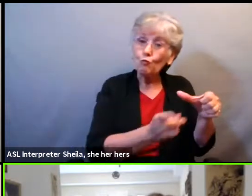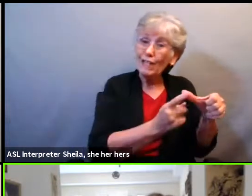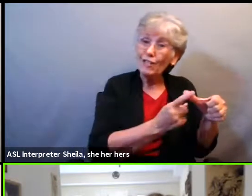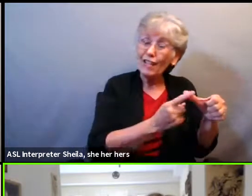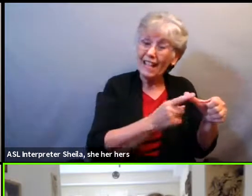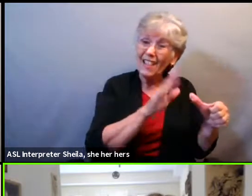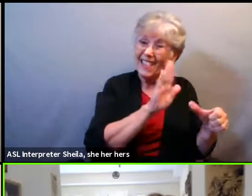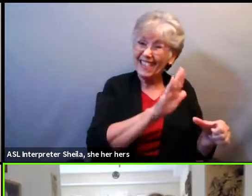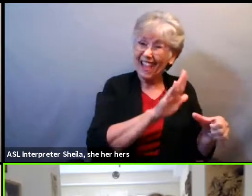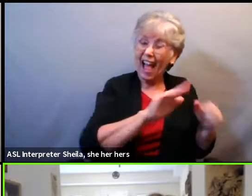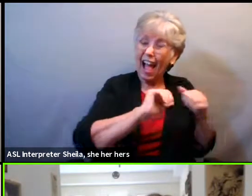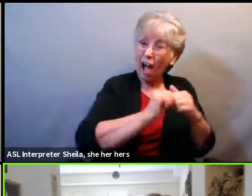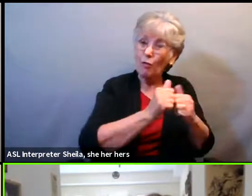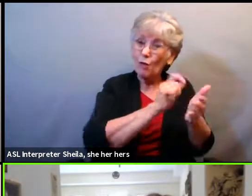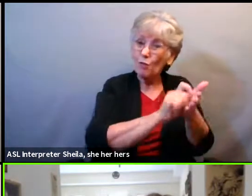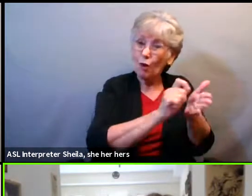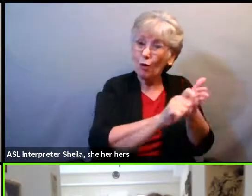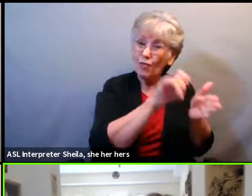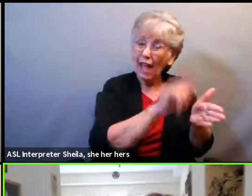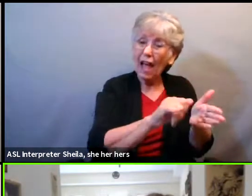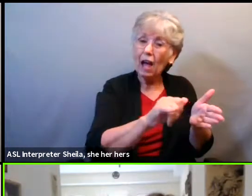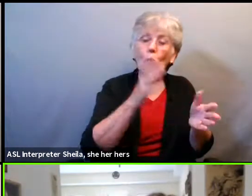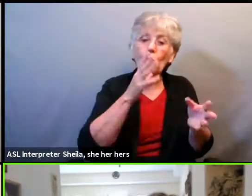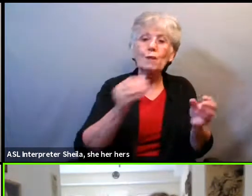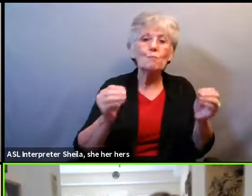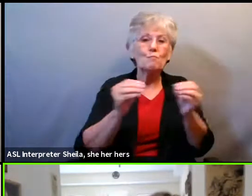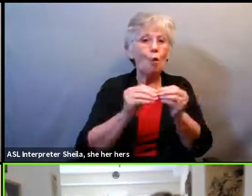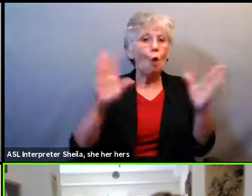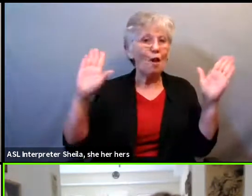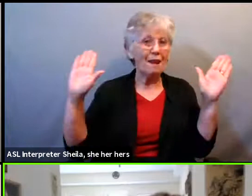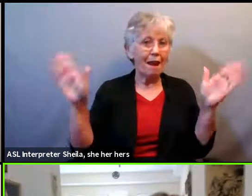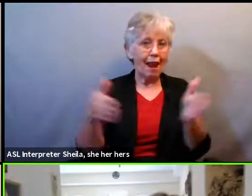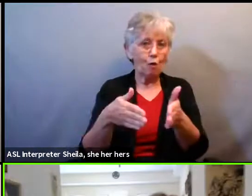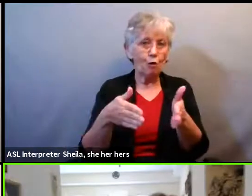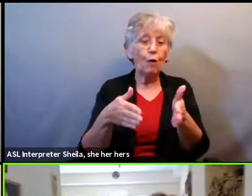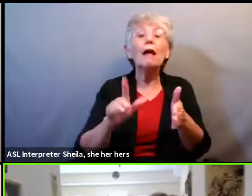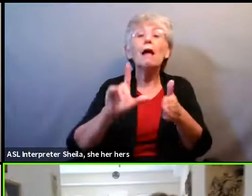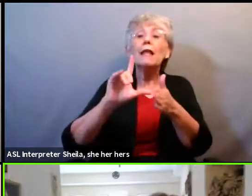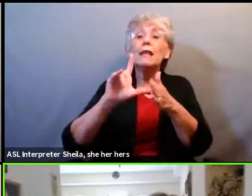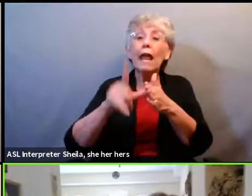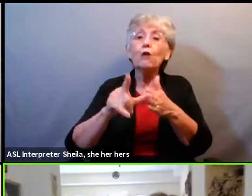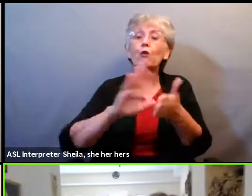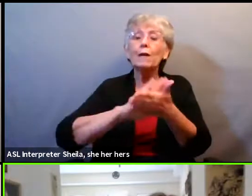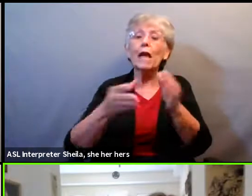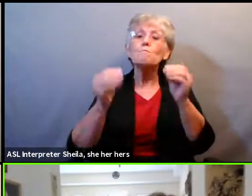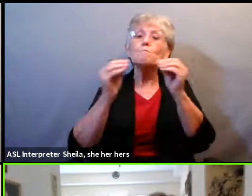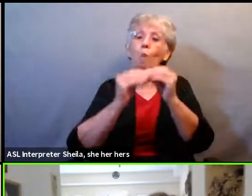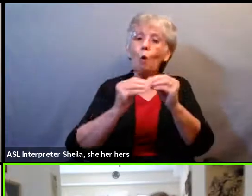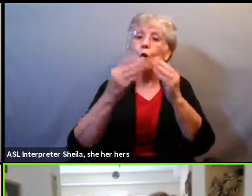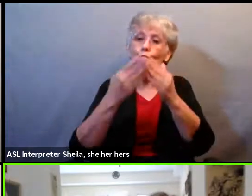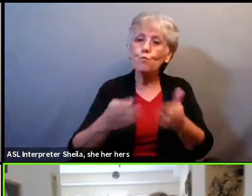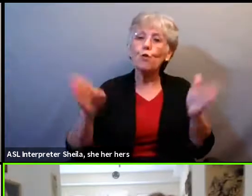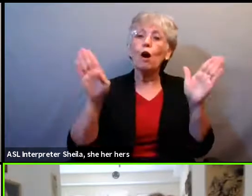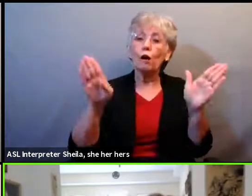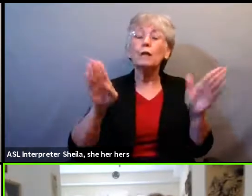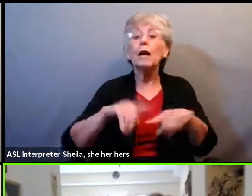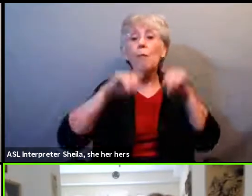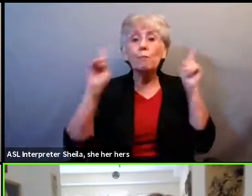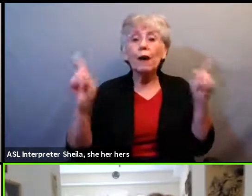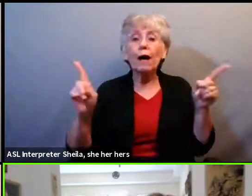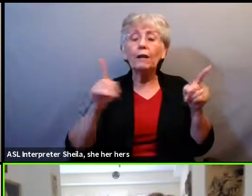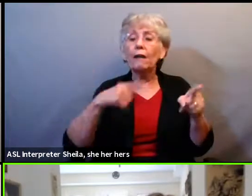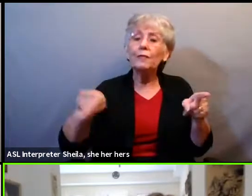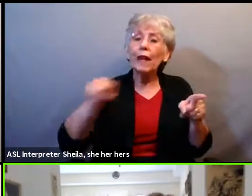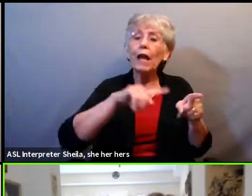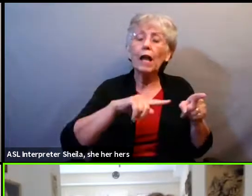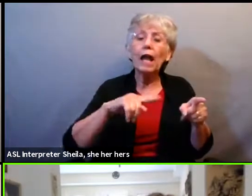written, it was going to be narrower than it ultimately became. But there were hearings and